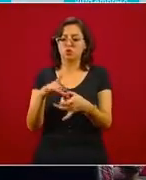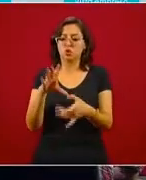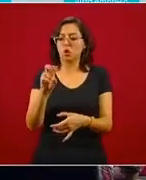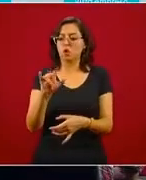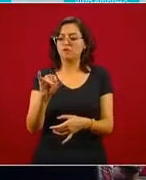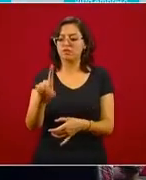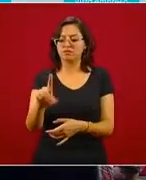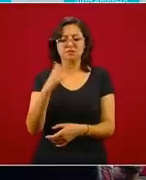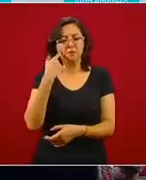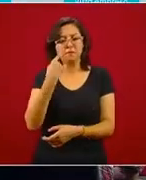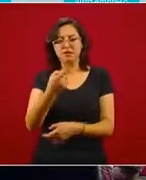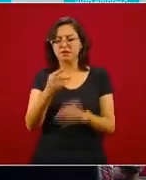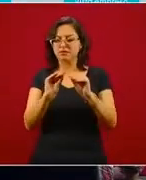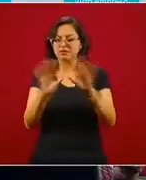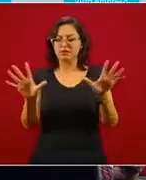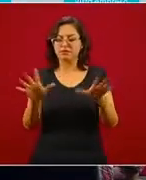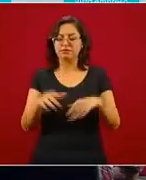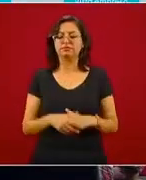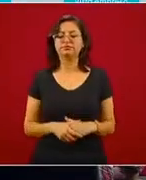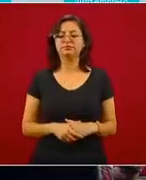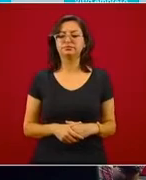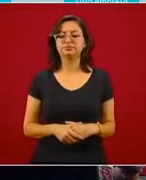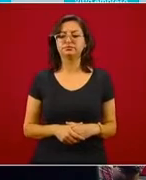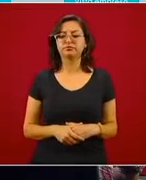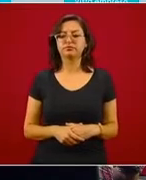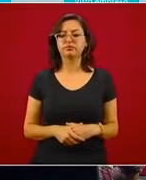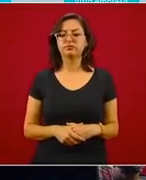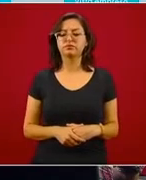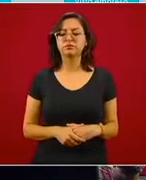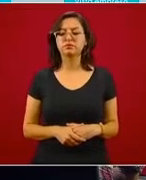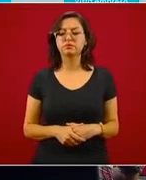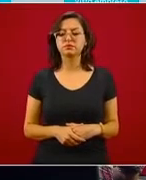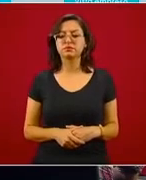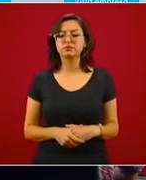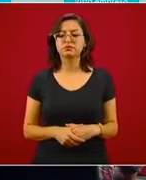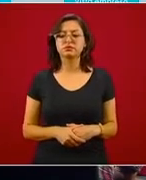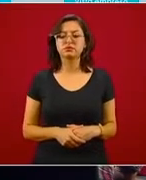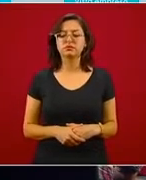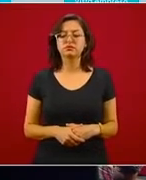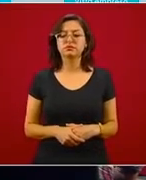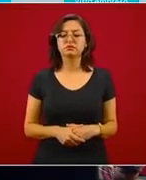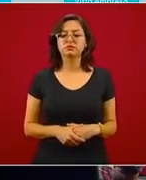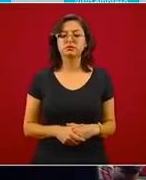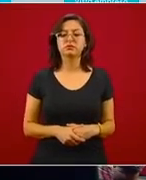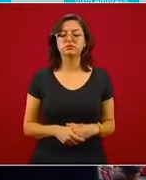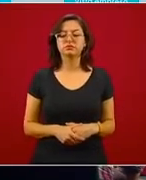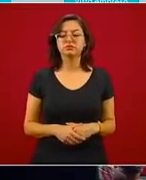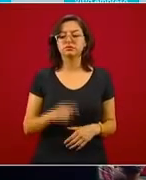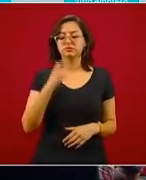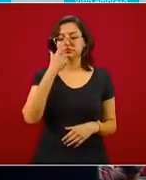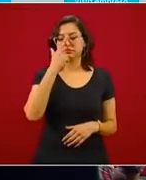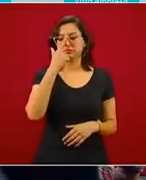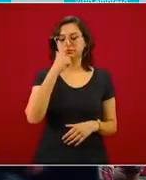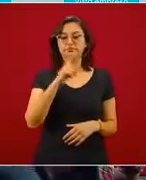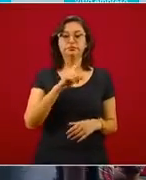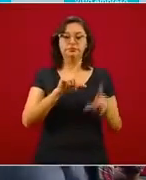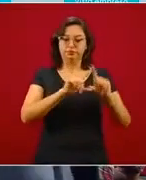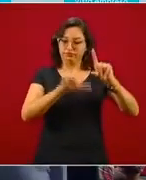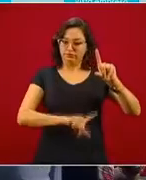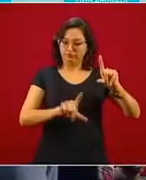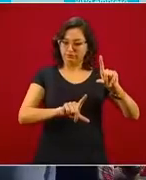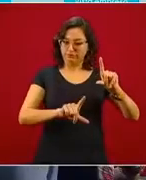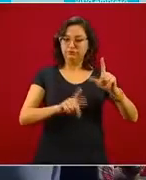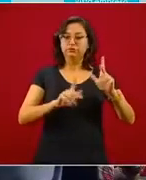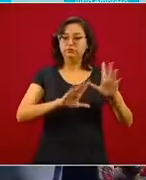the disability related to COVID. We can see it clearly here. With regards to